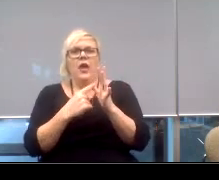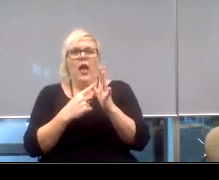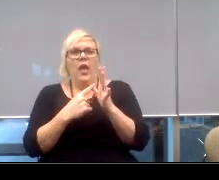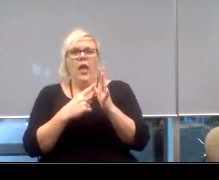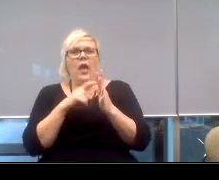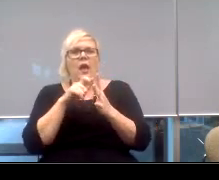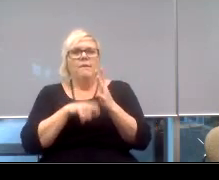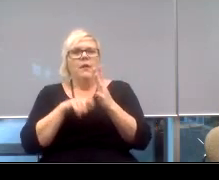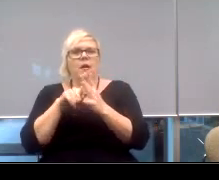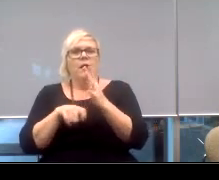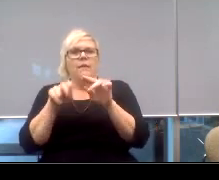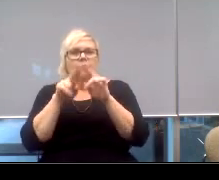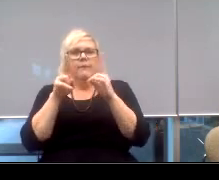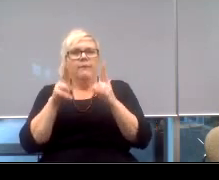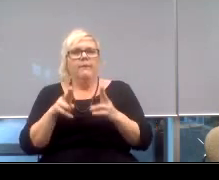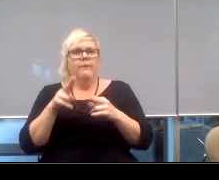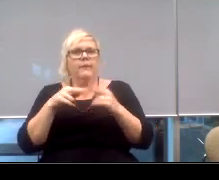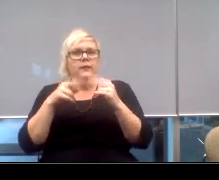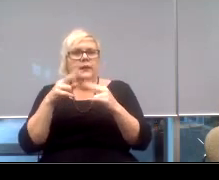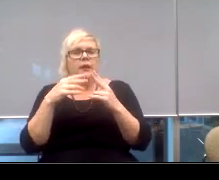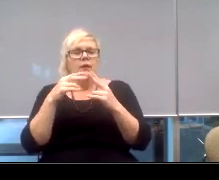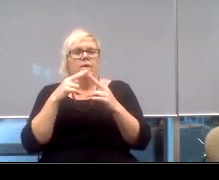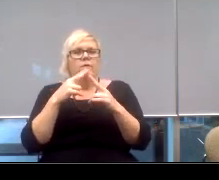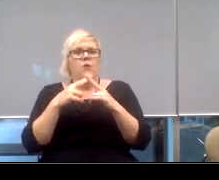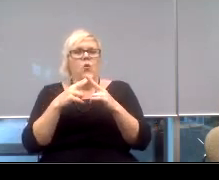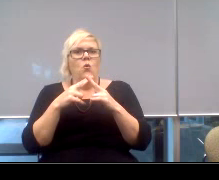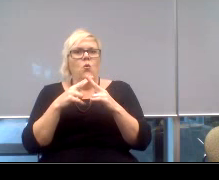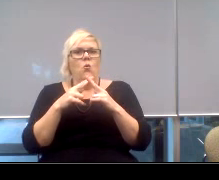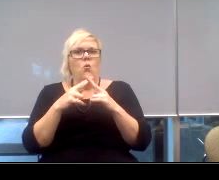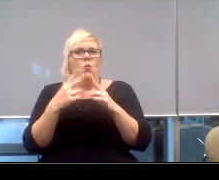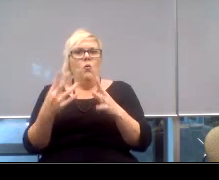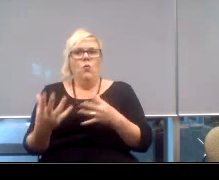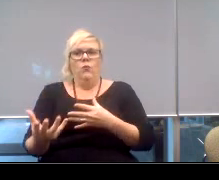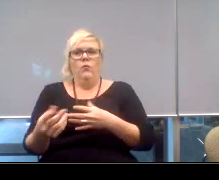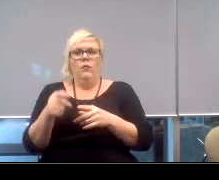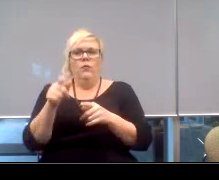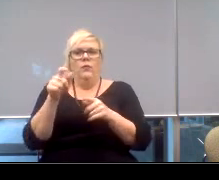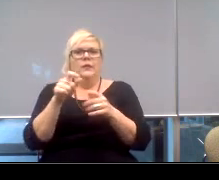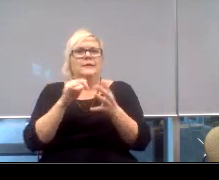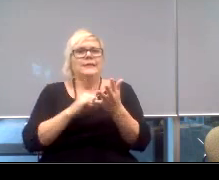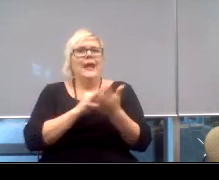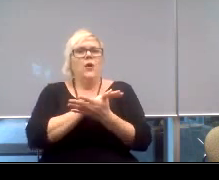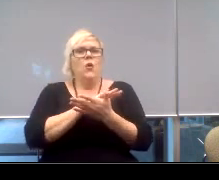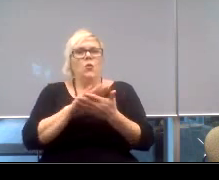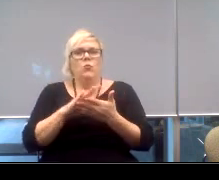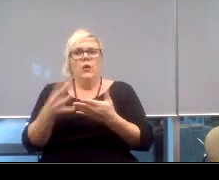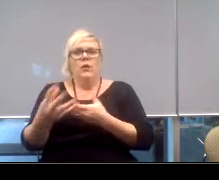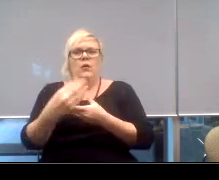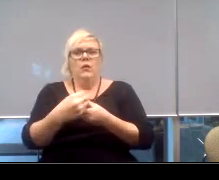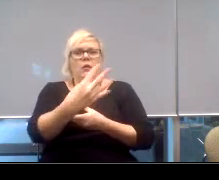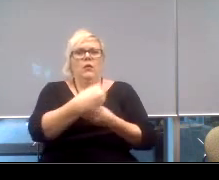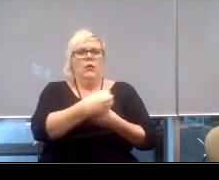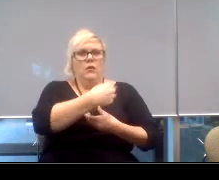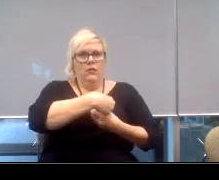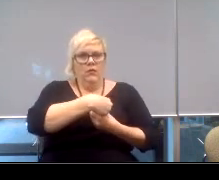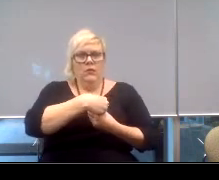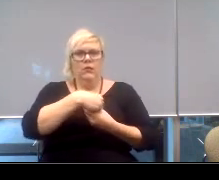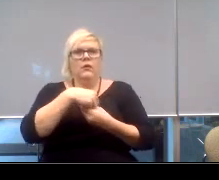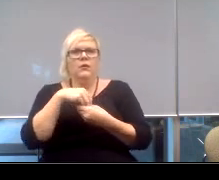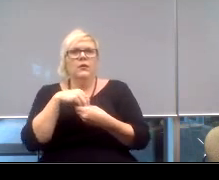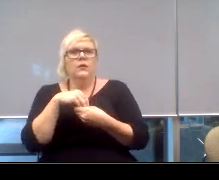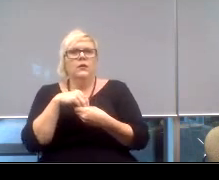spaces that support co-design and collaboration with our stakeholders that are as accessible as we can make them with the technologies that